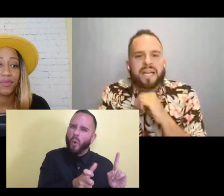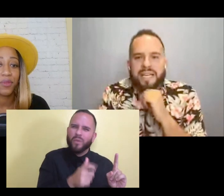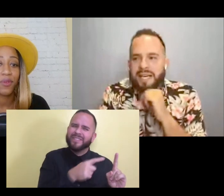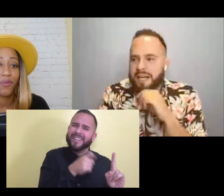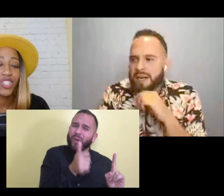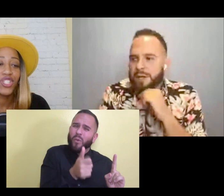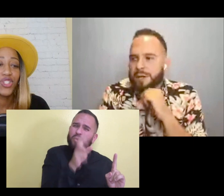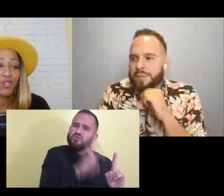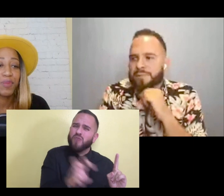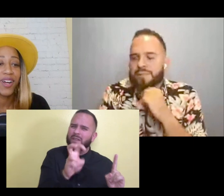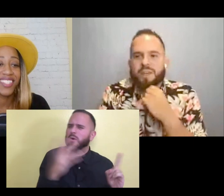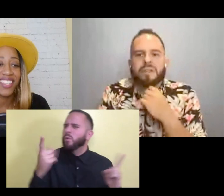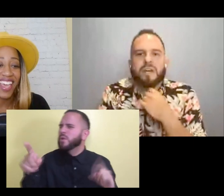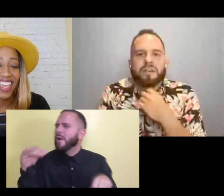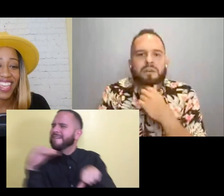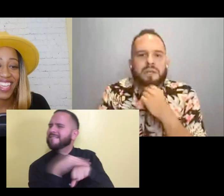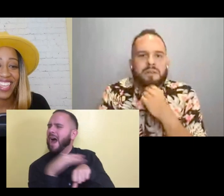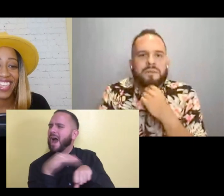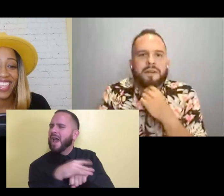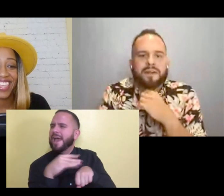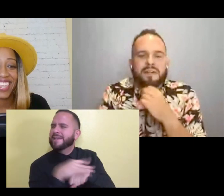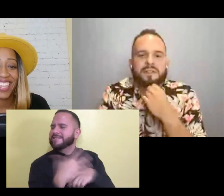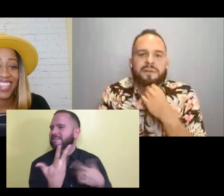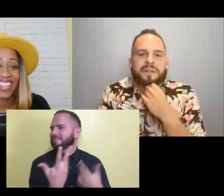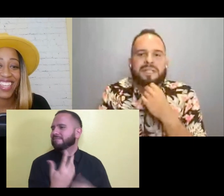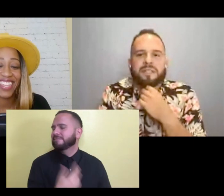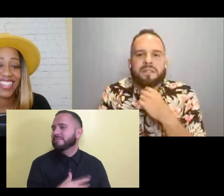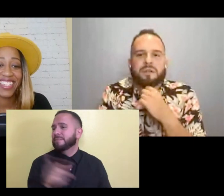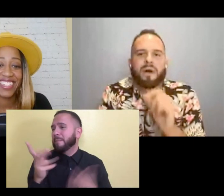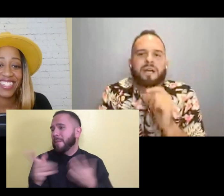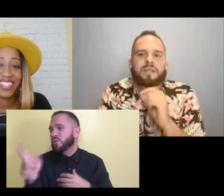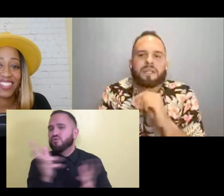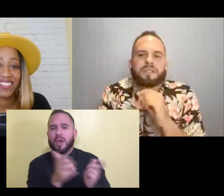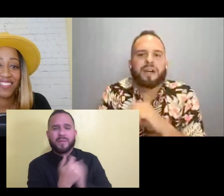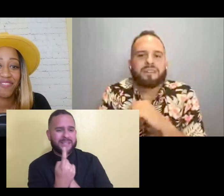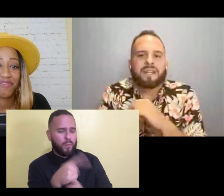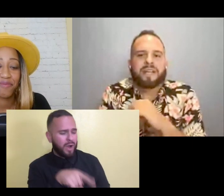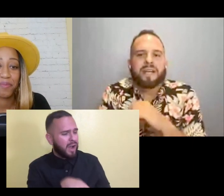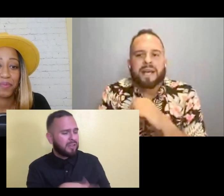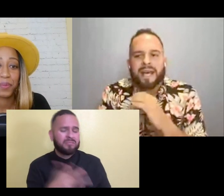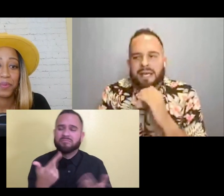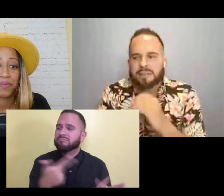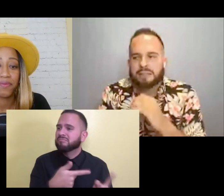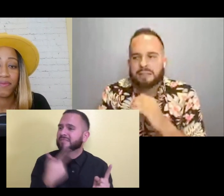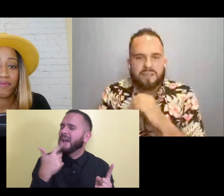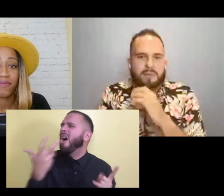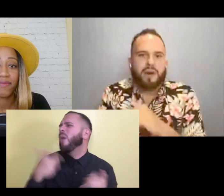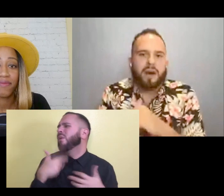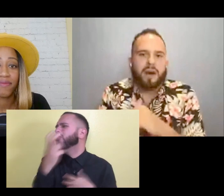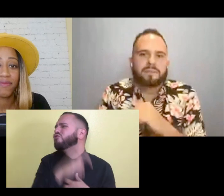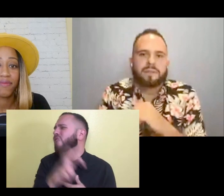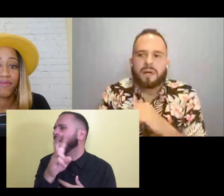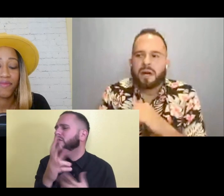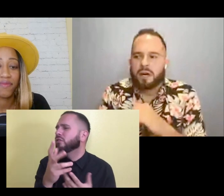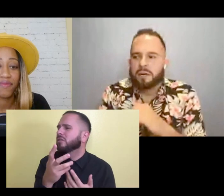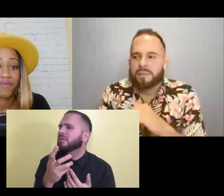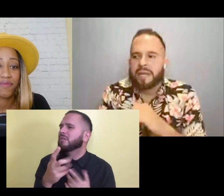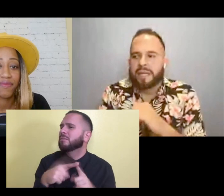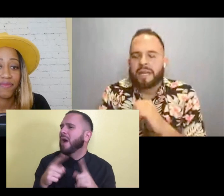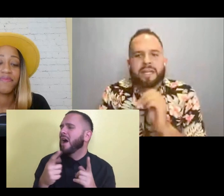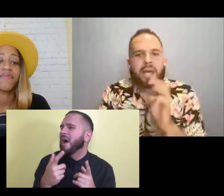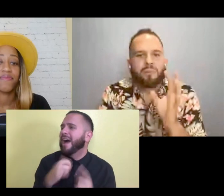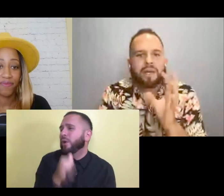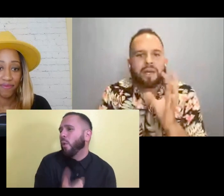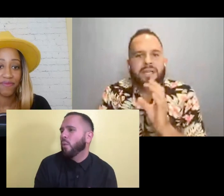don't. Yeah, What's the Joe you response you to know that? what? Figure out your reason why you're not traveling and solve that problem.